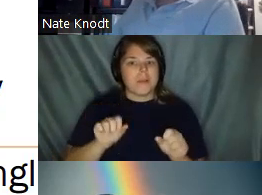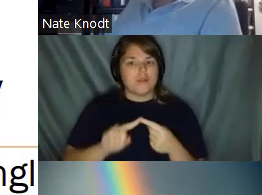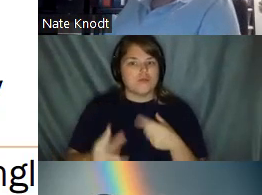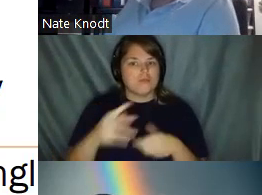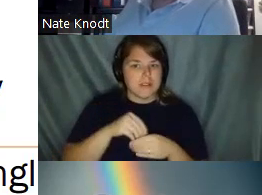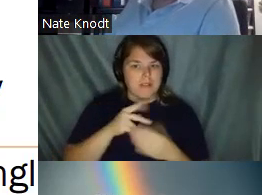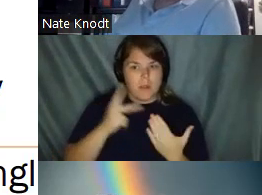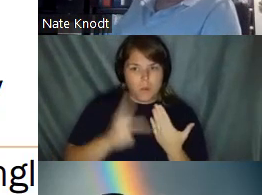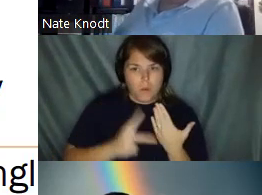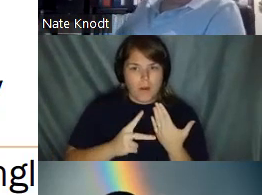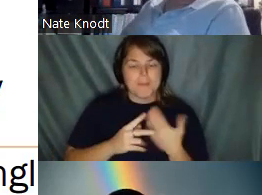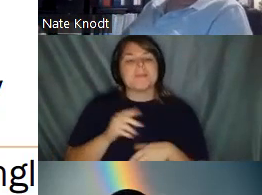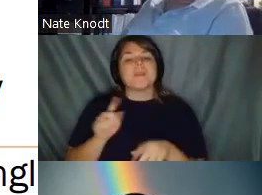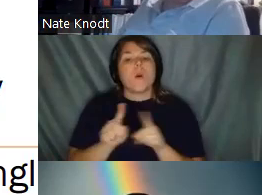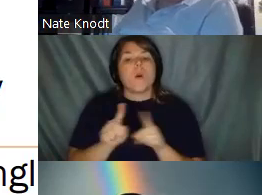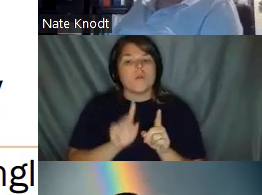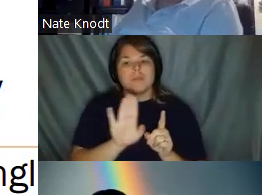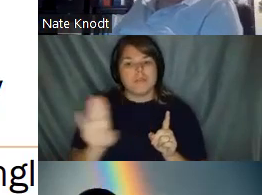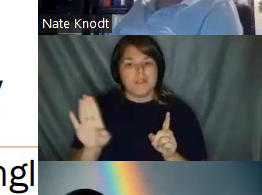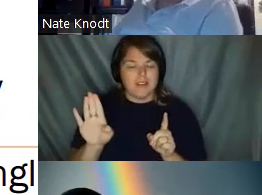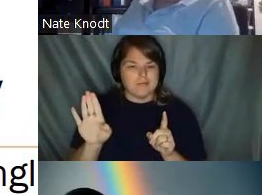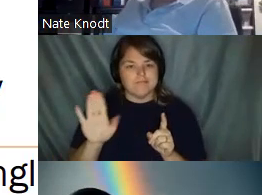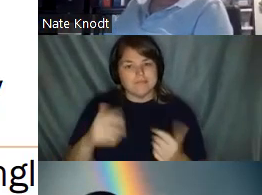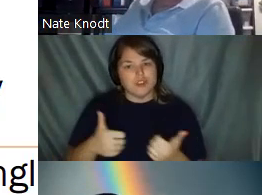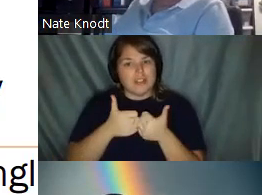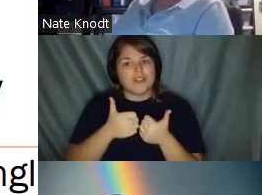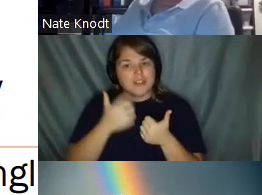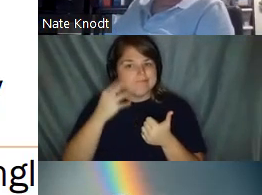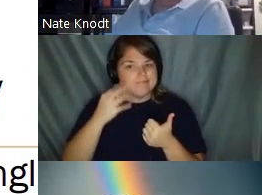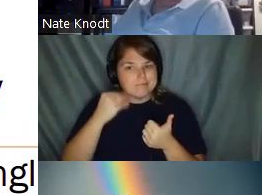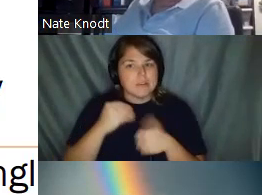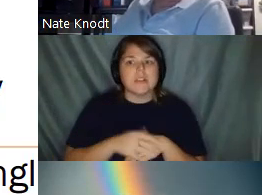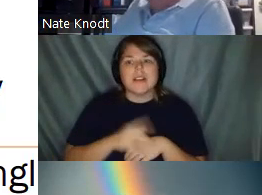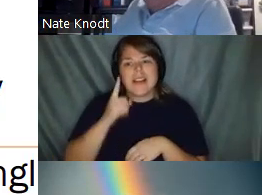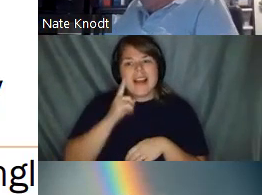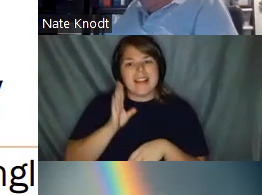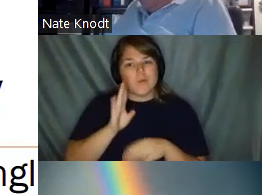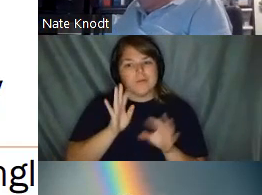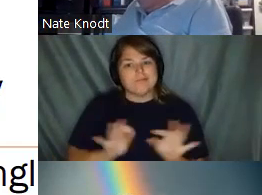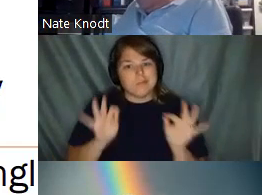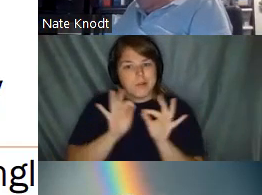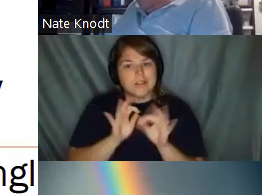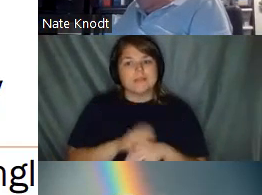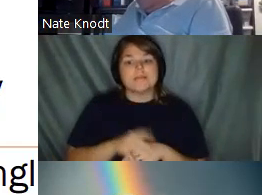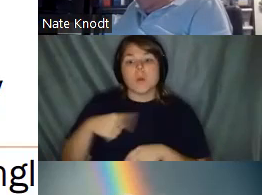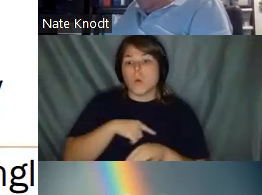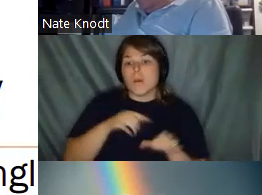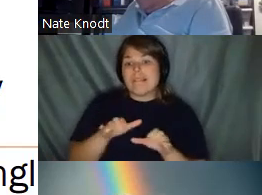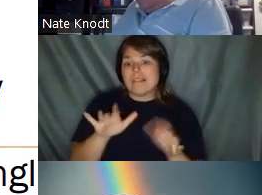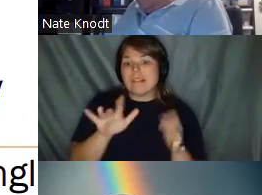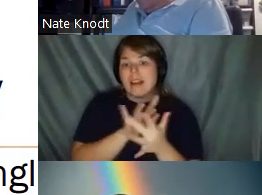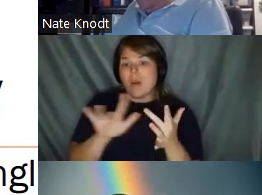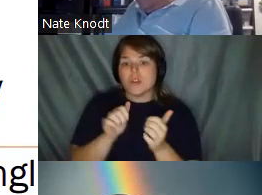program. And then also their kind of all the challenges they're facing. And I think this will be really crucial. We have done outreach generally with a lot